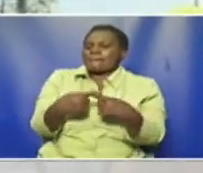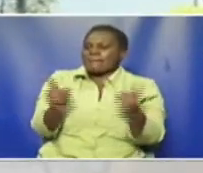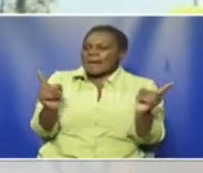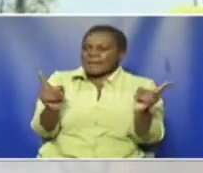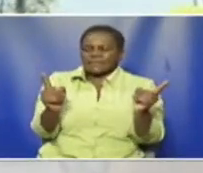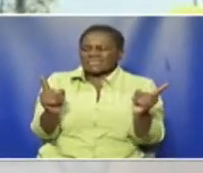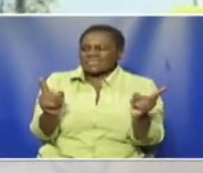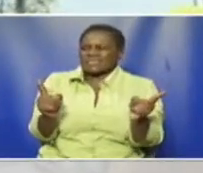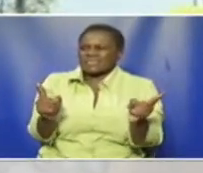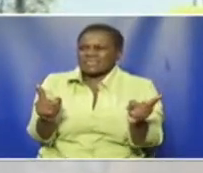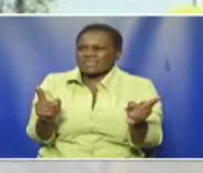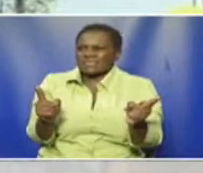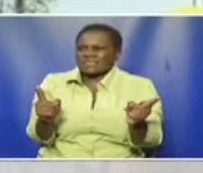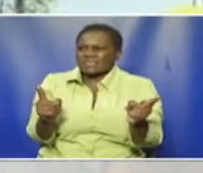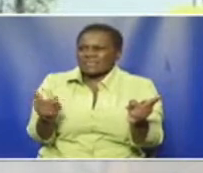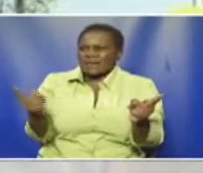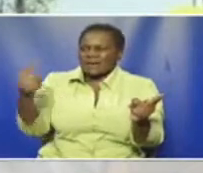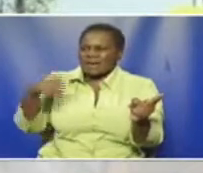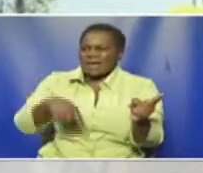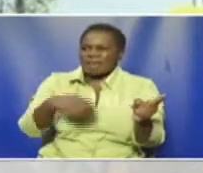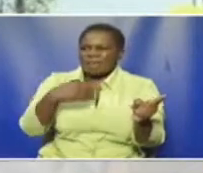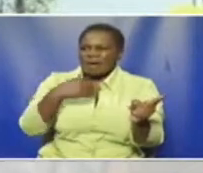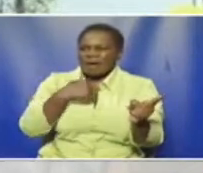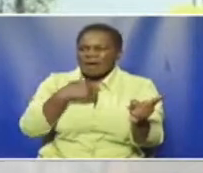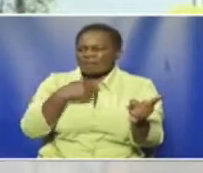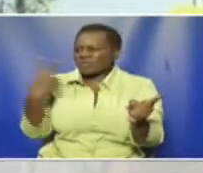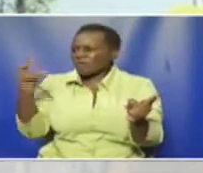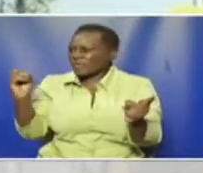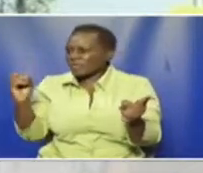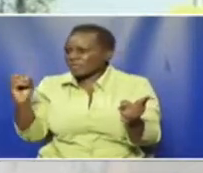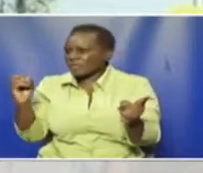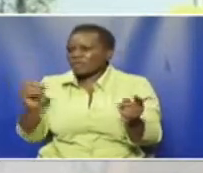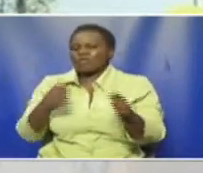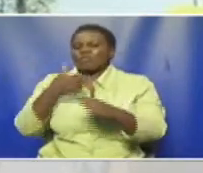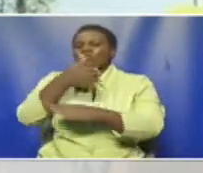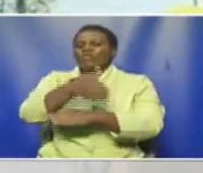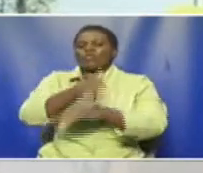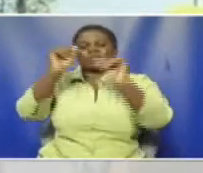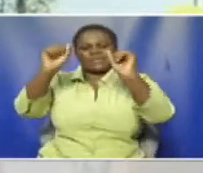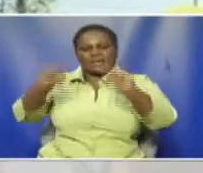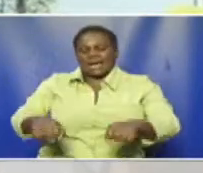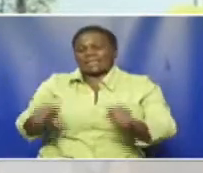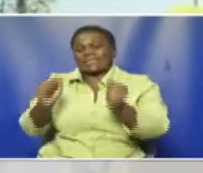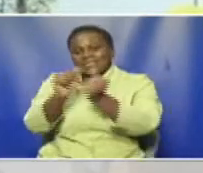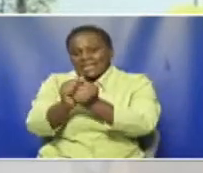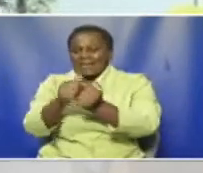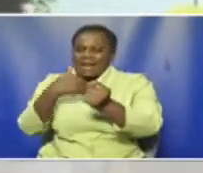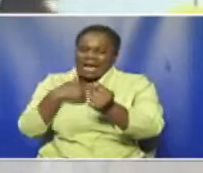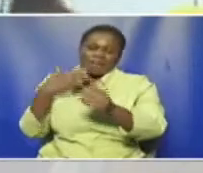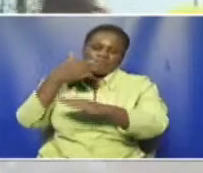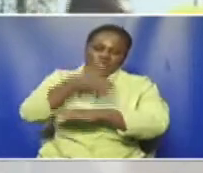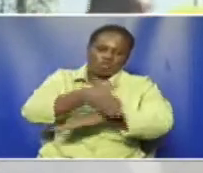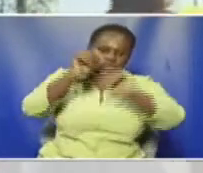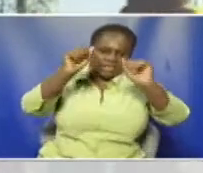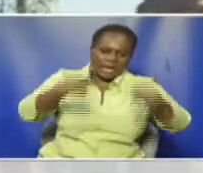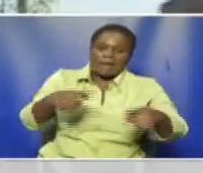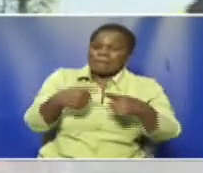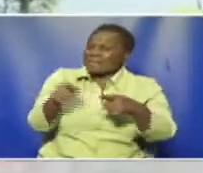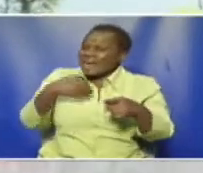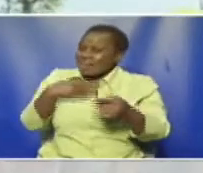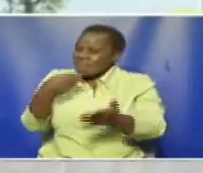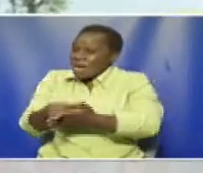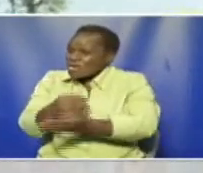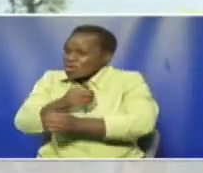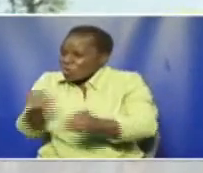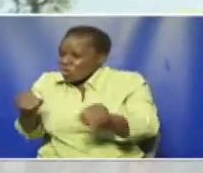si ati ukija hapo kuna shilingi zako 20 uwezi vuka, unavuka kabisa ama 10. Lakini kama una utaka hapo mpaka saa